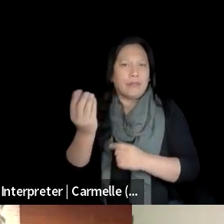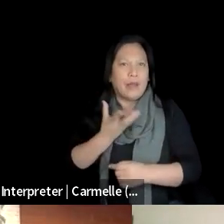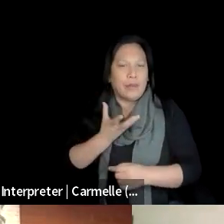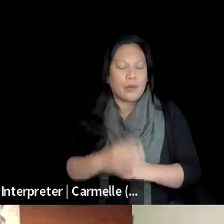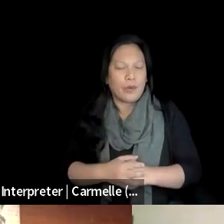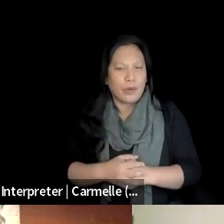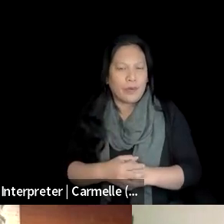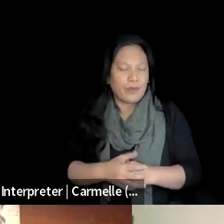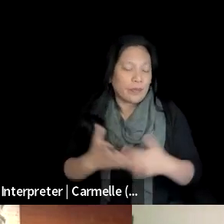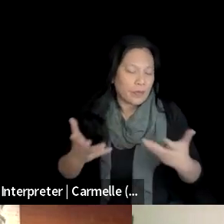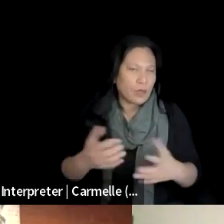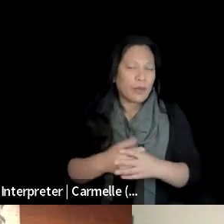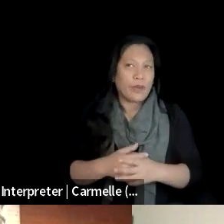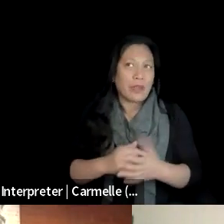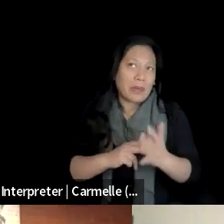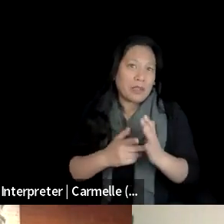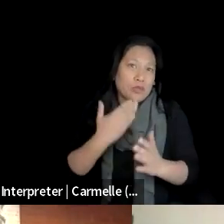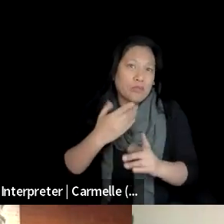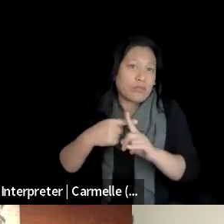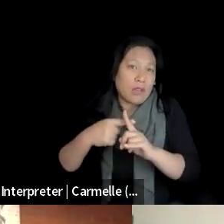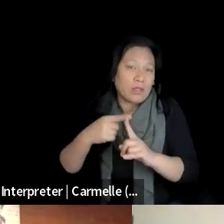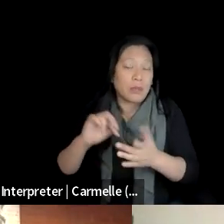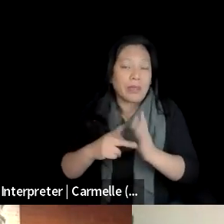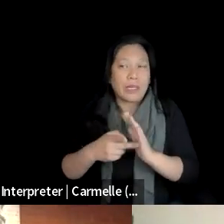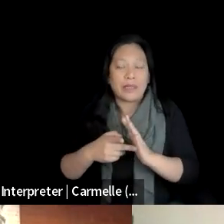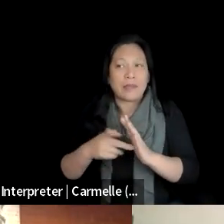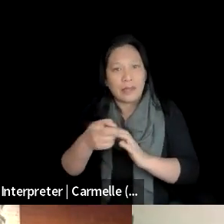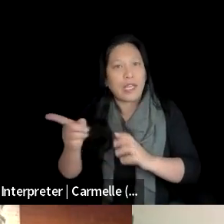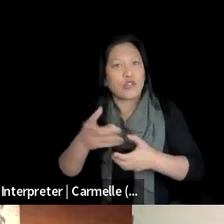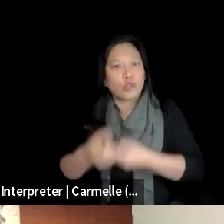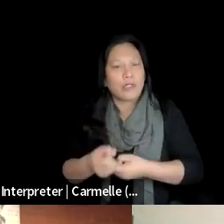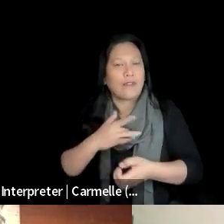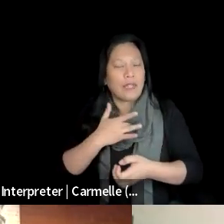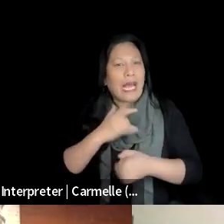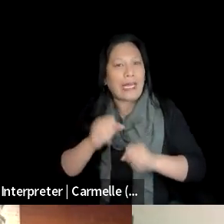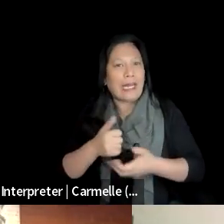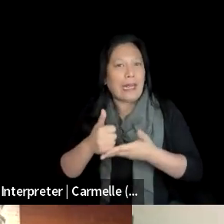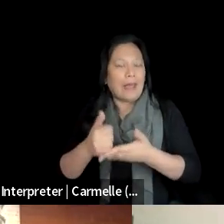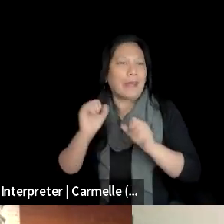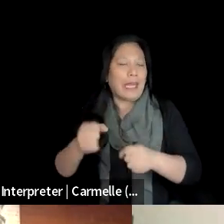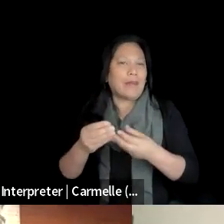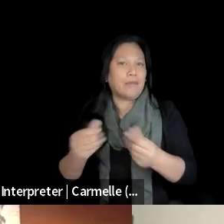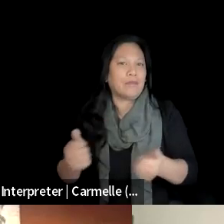deal with something, because I would rather know and be able to help than not.